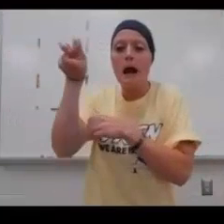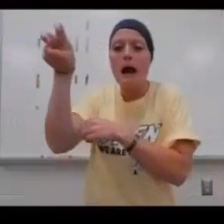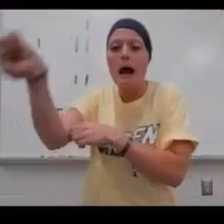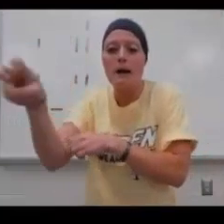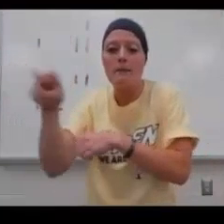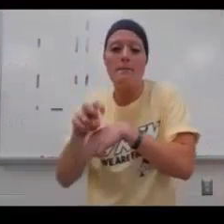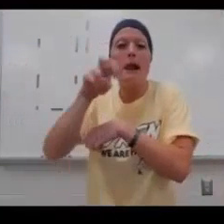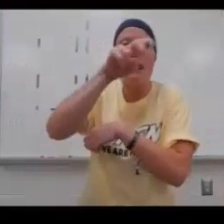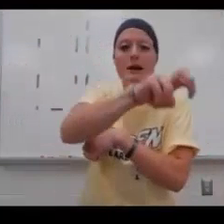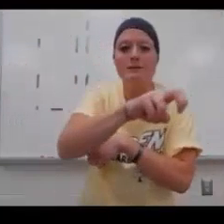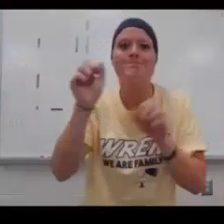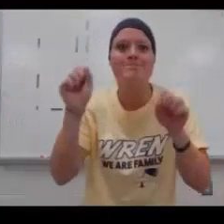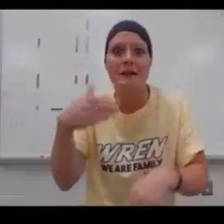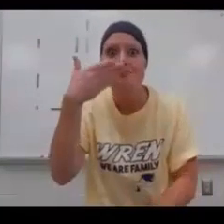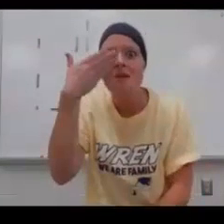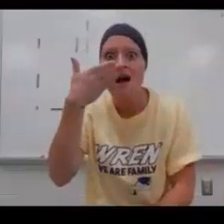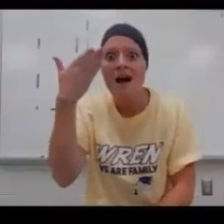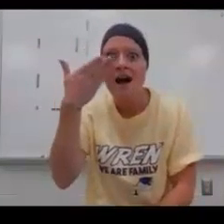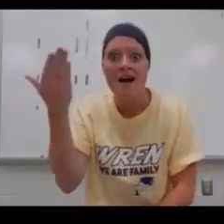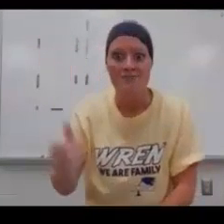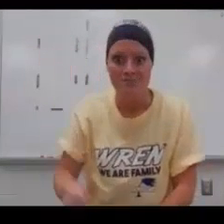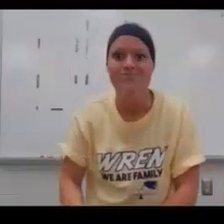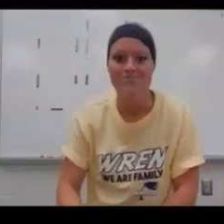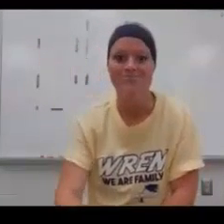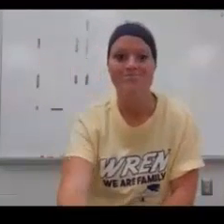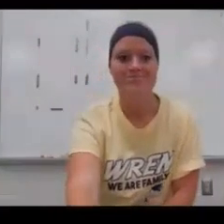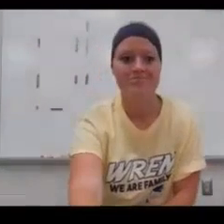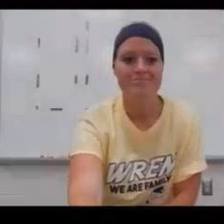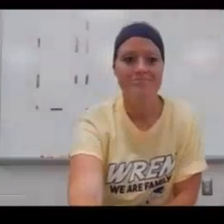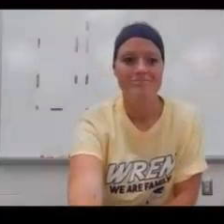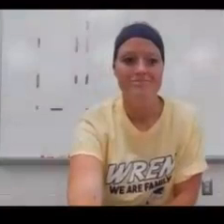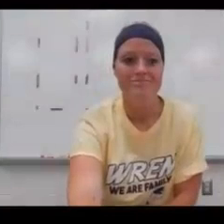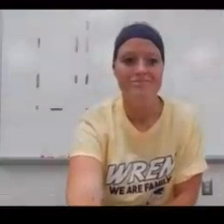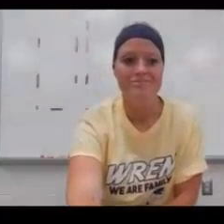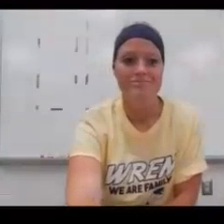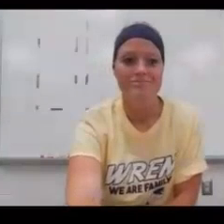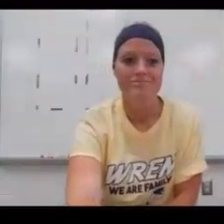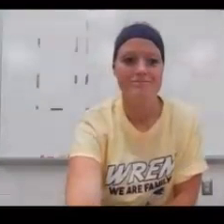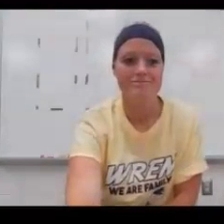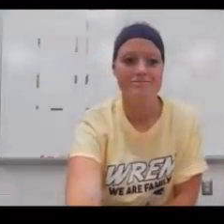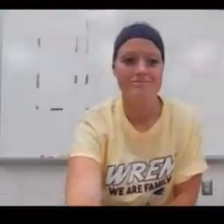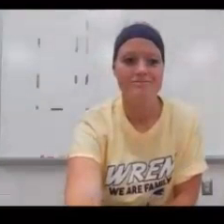over here or over there. And they can run over and find people.